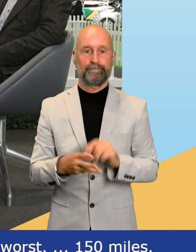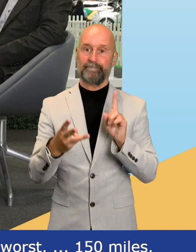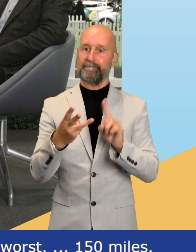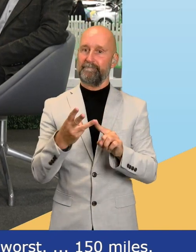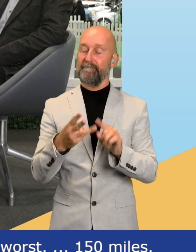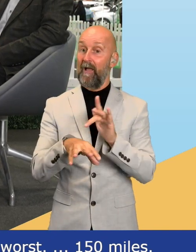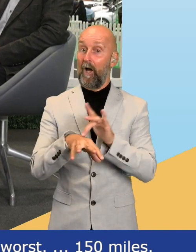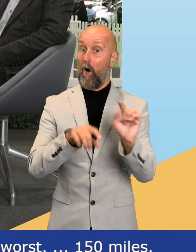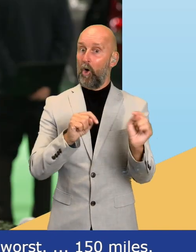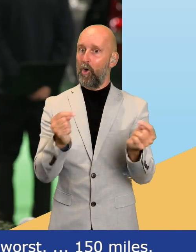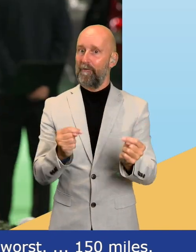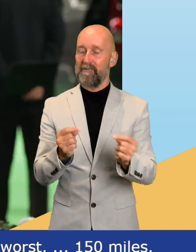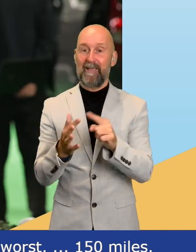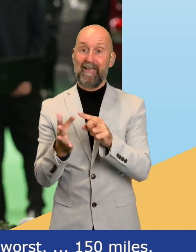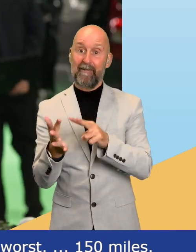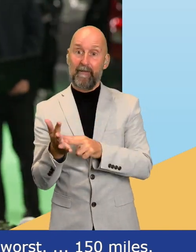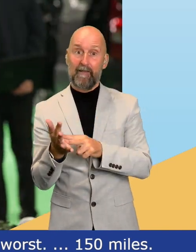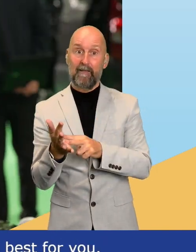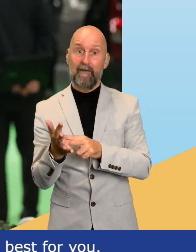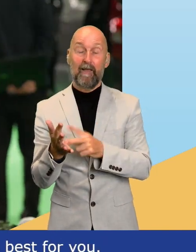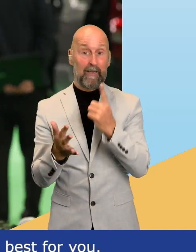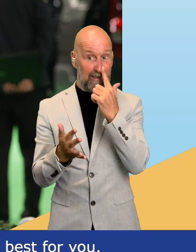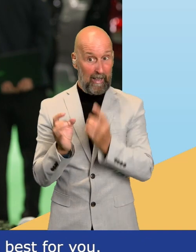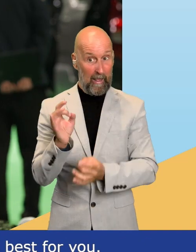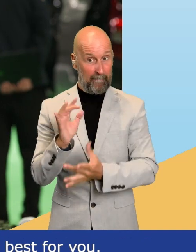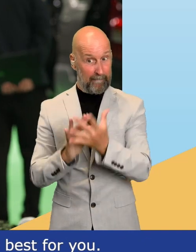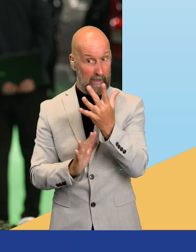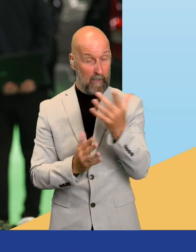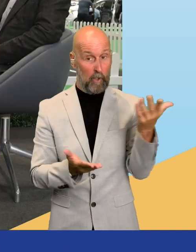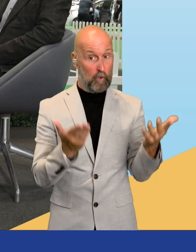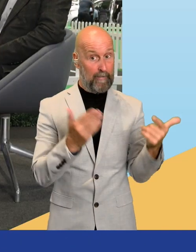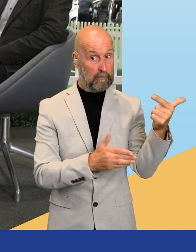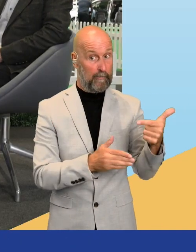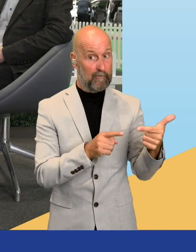question. Oh. Are EVs more at risk of catching fire? No.